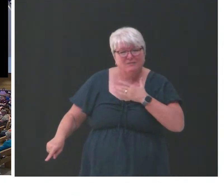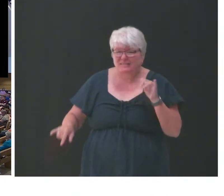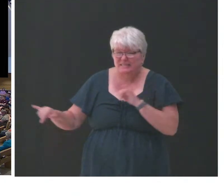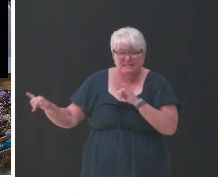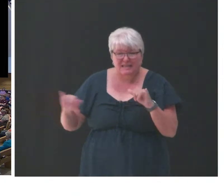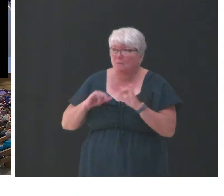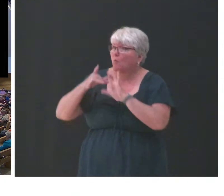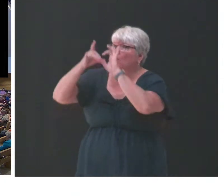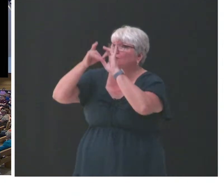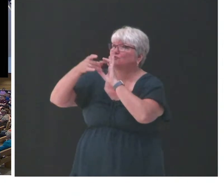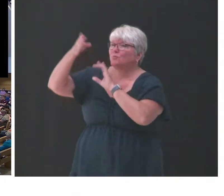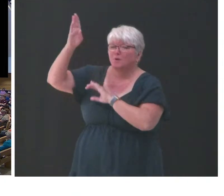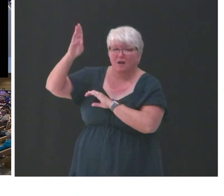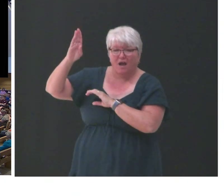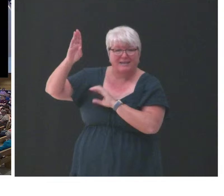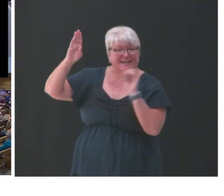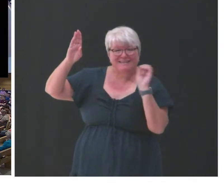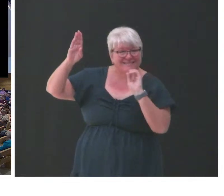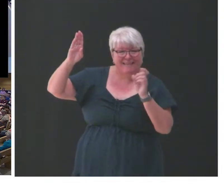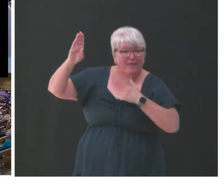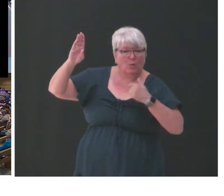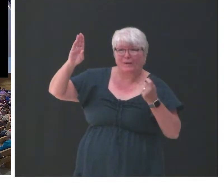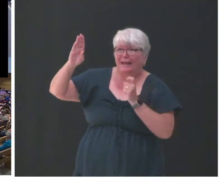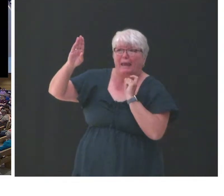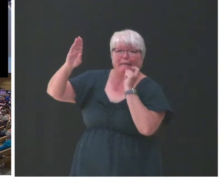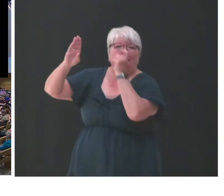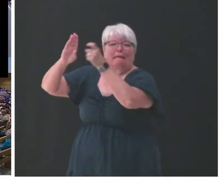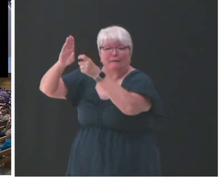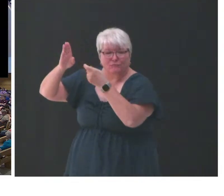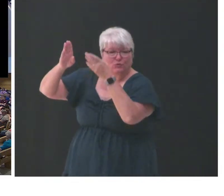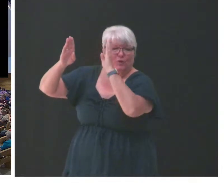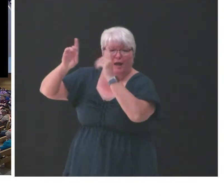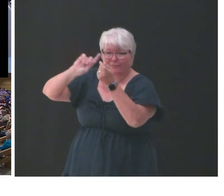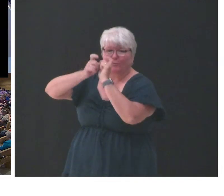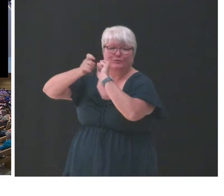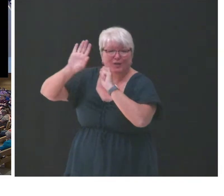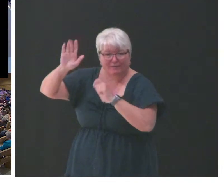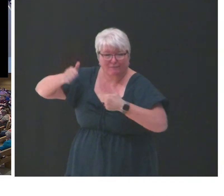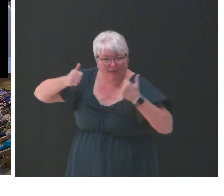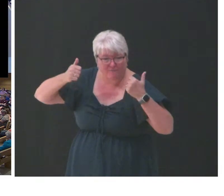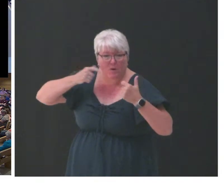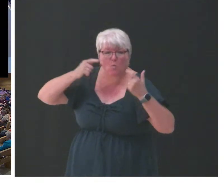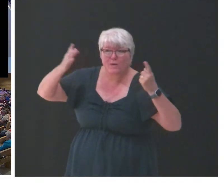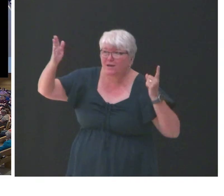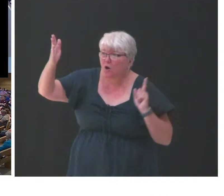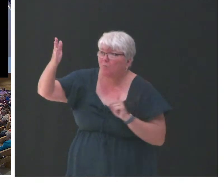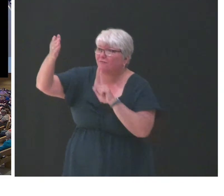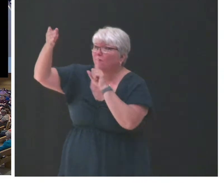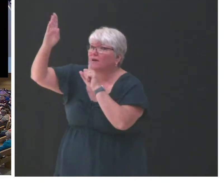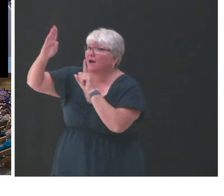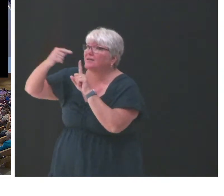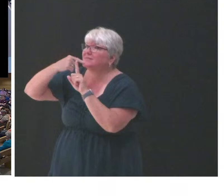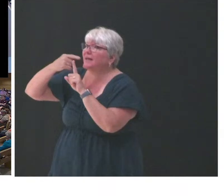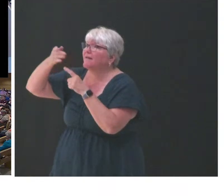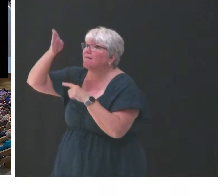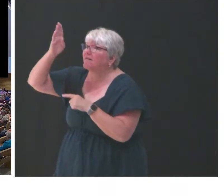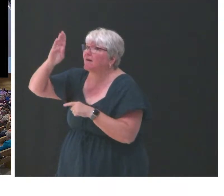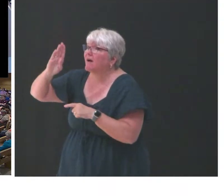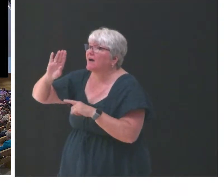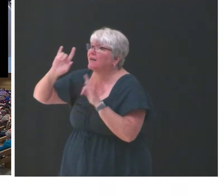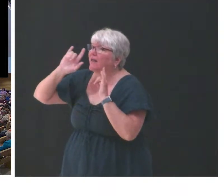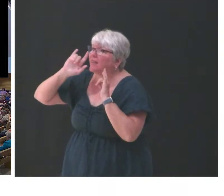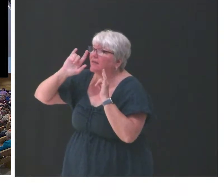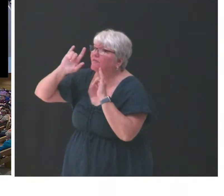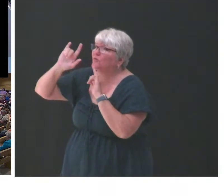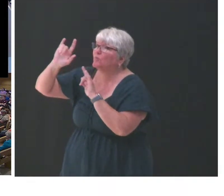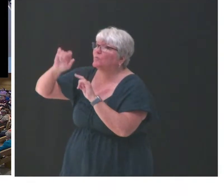in our relationship with God. There's not things we can give to God that are going to change him. But when we go before God and we say, God, I love